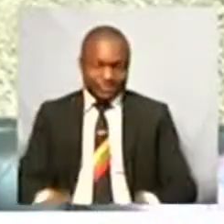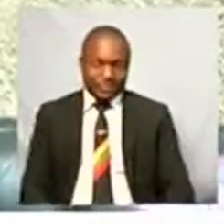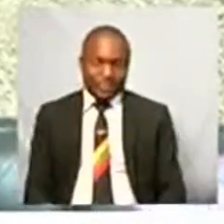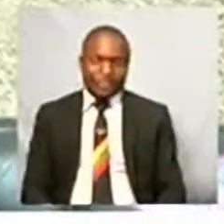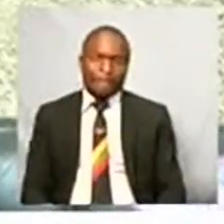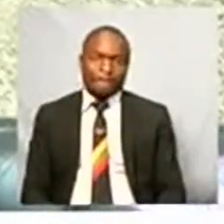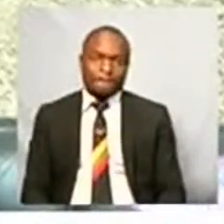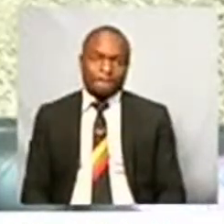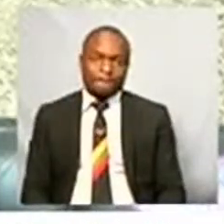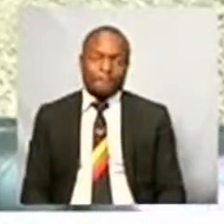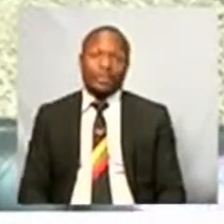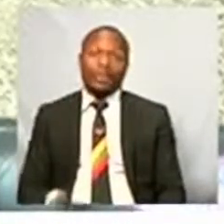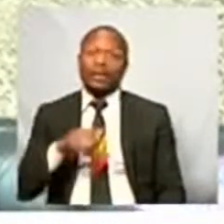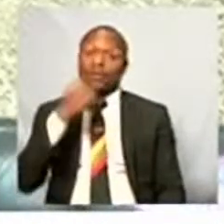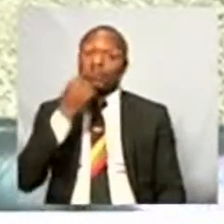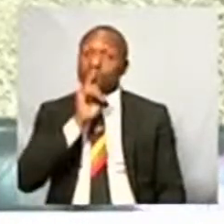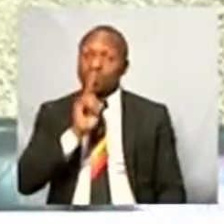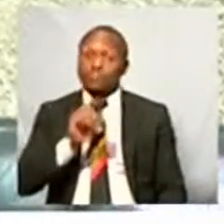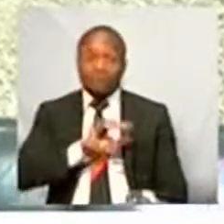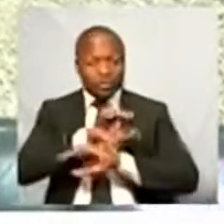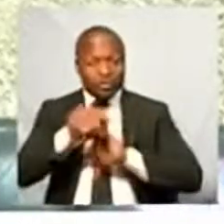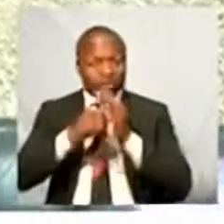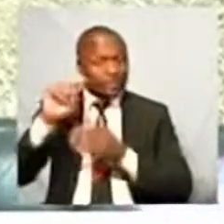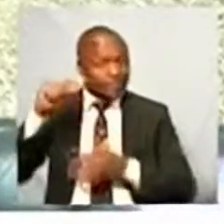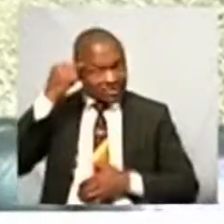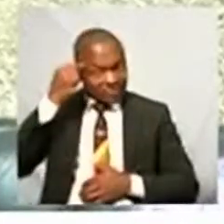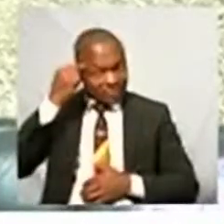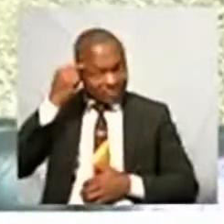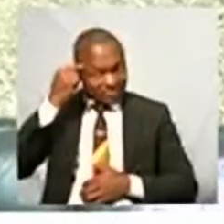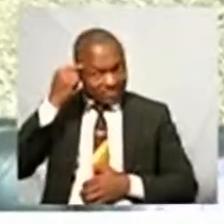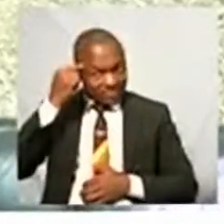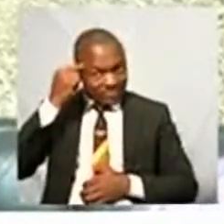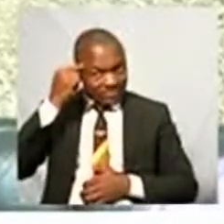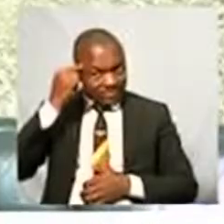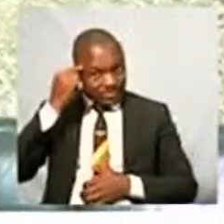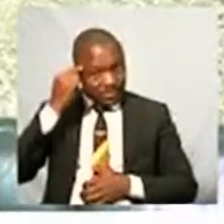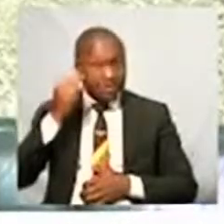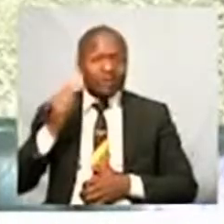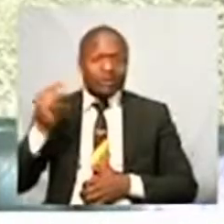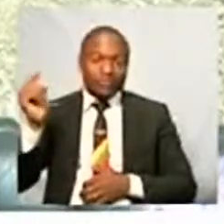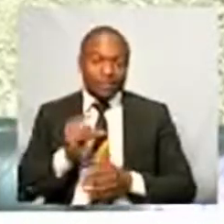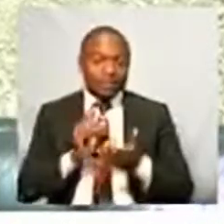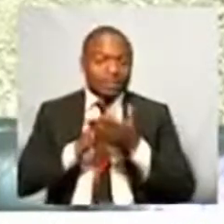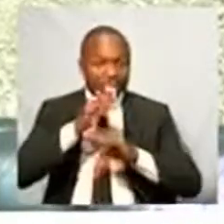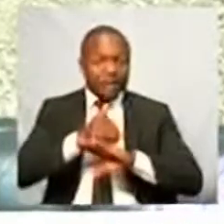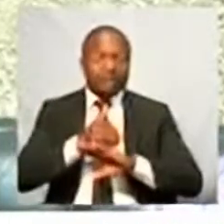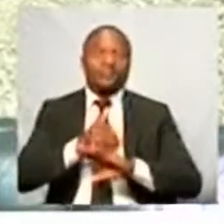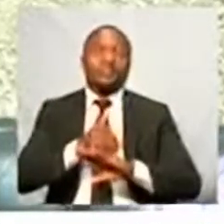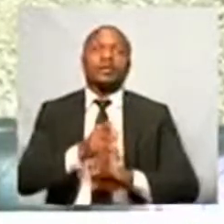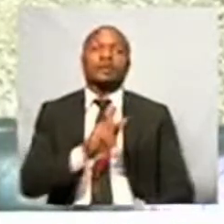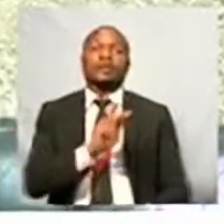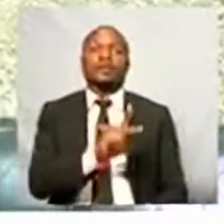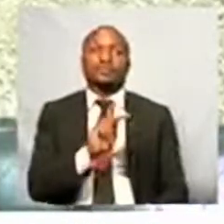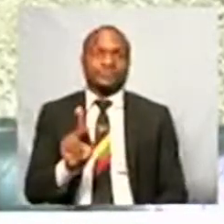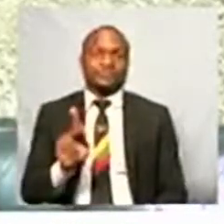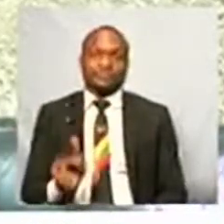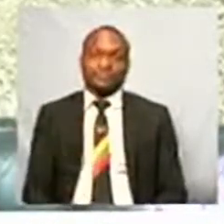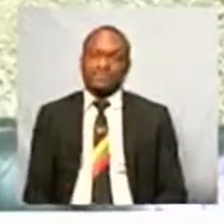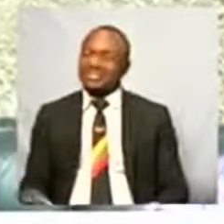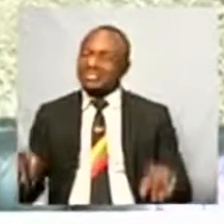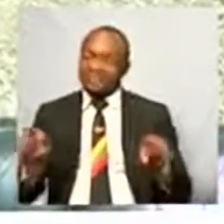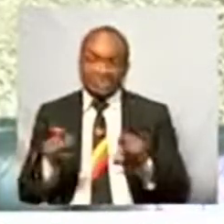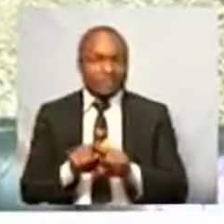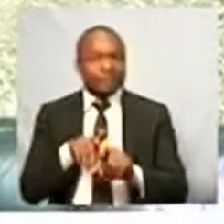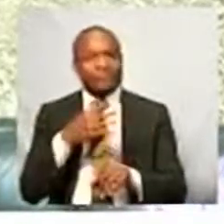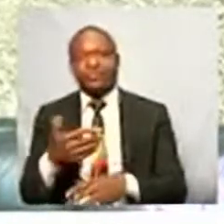I will state the truth. I think all the governments which have come just after UNIP, it's the same thing.